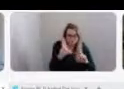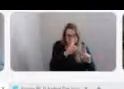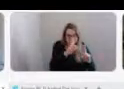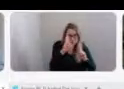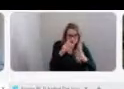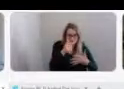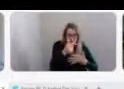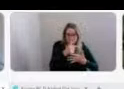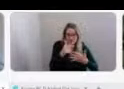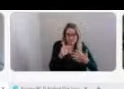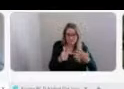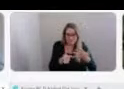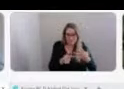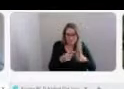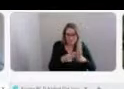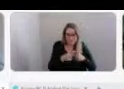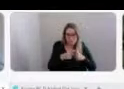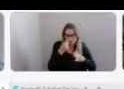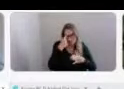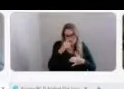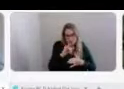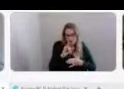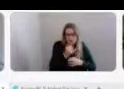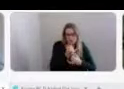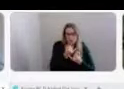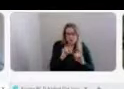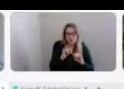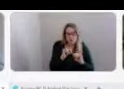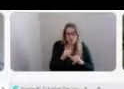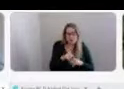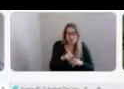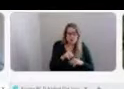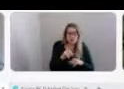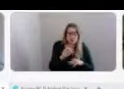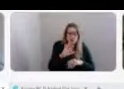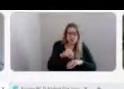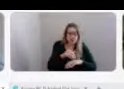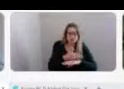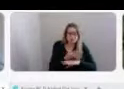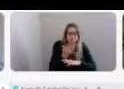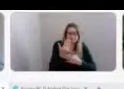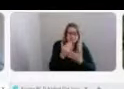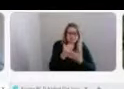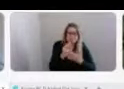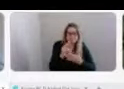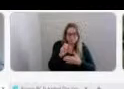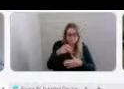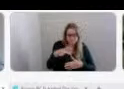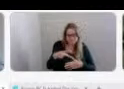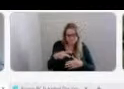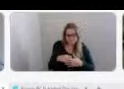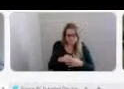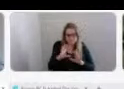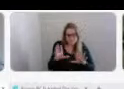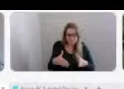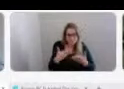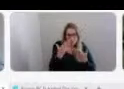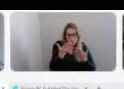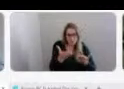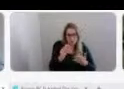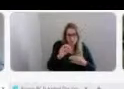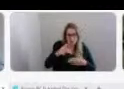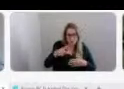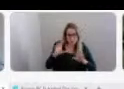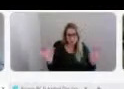criteria for independent redistricting these districts proposed by the county board of supervisors would